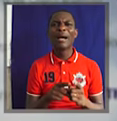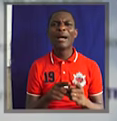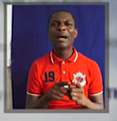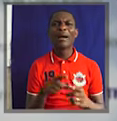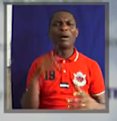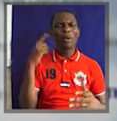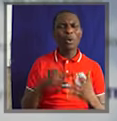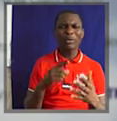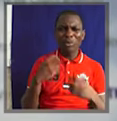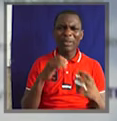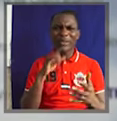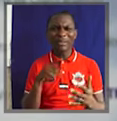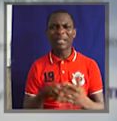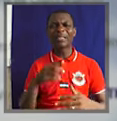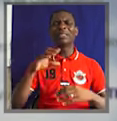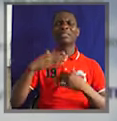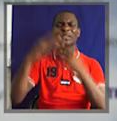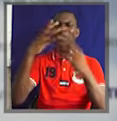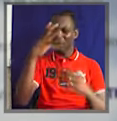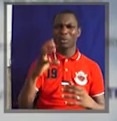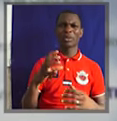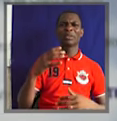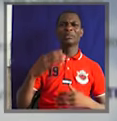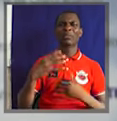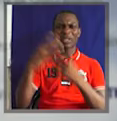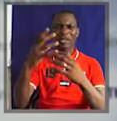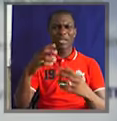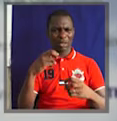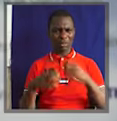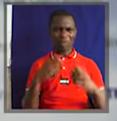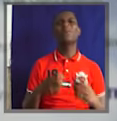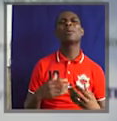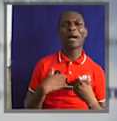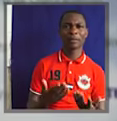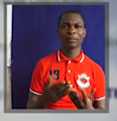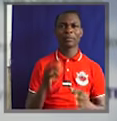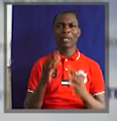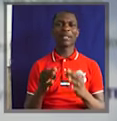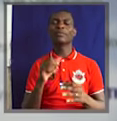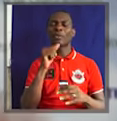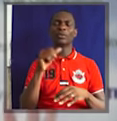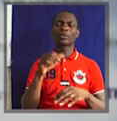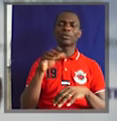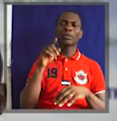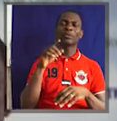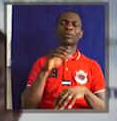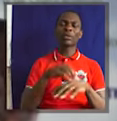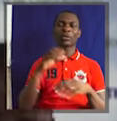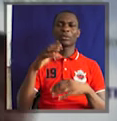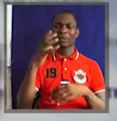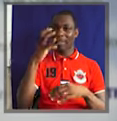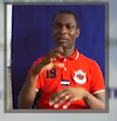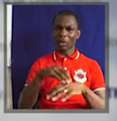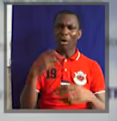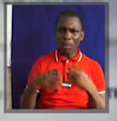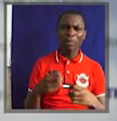kura ni generational problem there was a generational problem so won from the curse ya wo de fra no